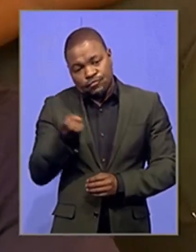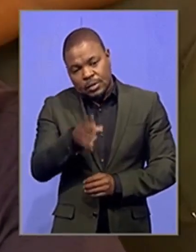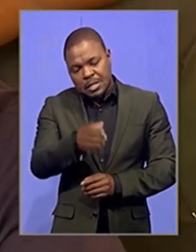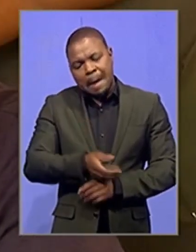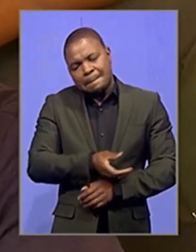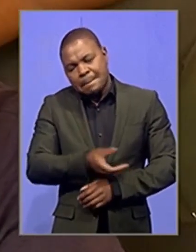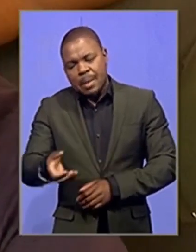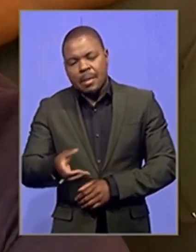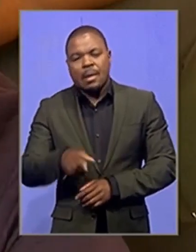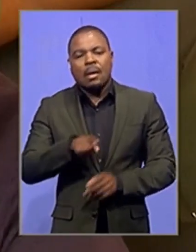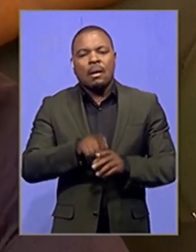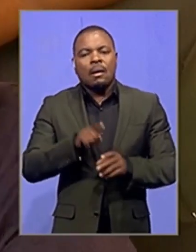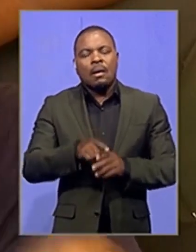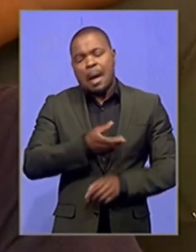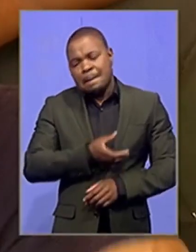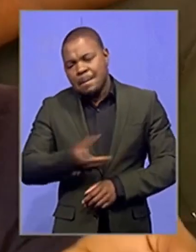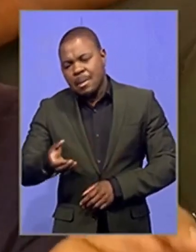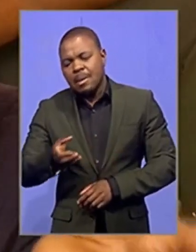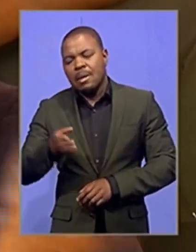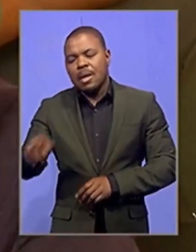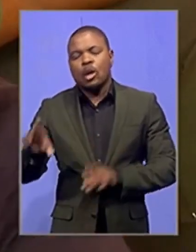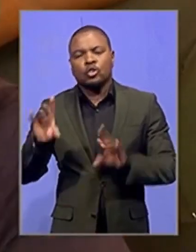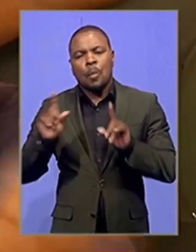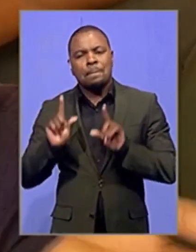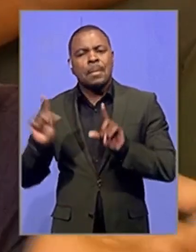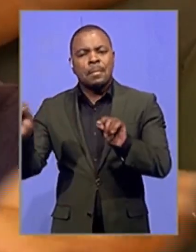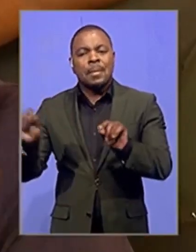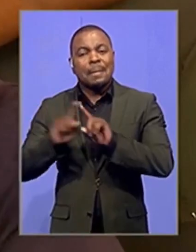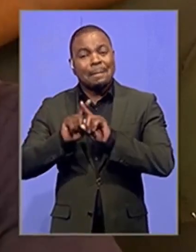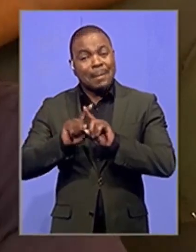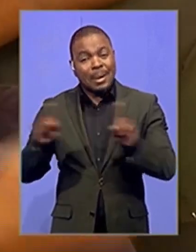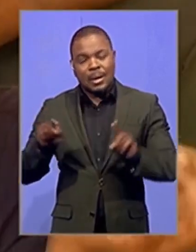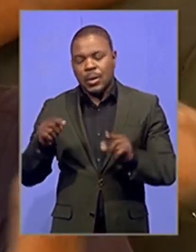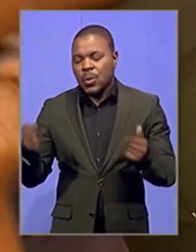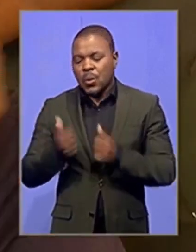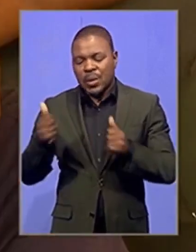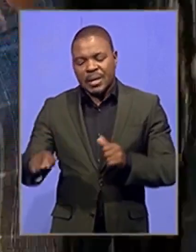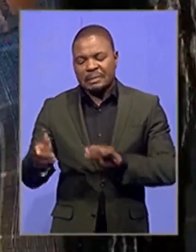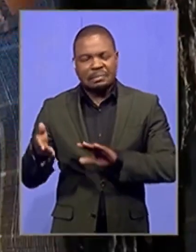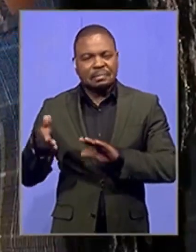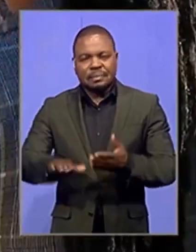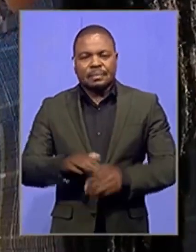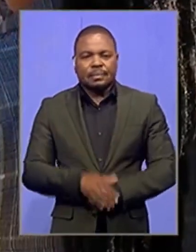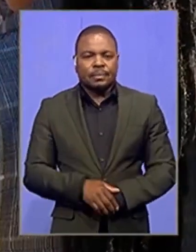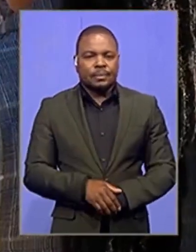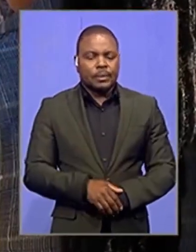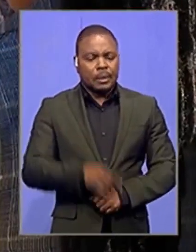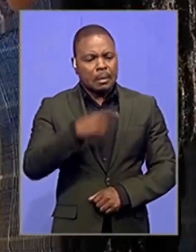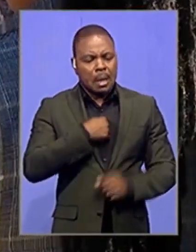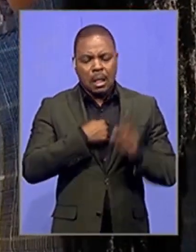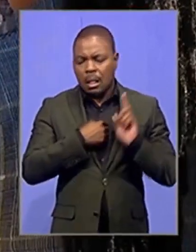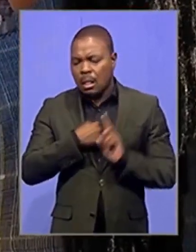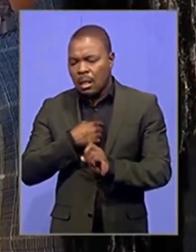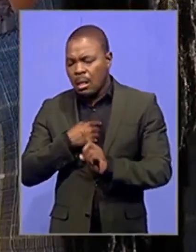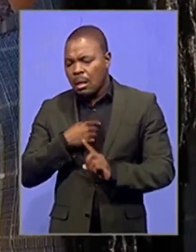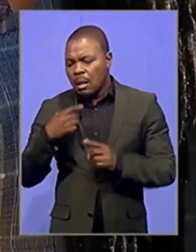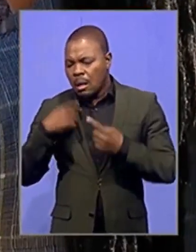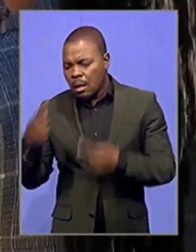metsi, mora e ka di tshela ka metsi ka di tla tlohela ngwana ona mara di mo tlwetse se di qetile ka yena. Ha ke tswa ke thola ntja e